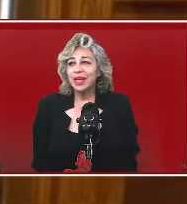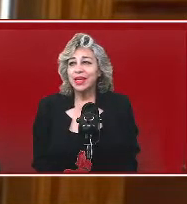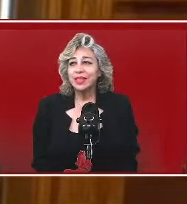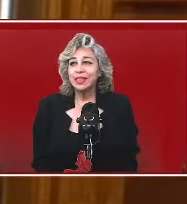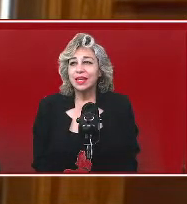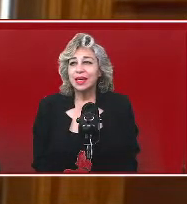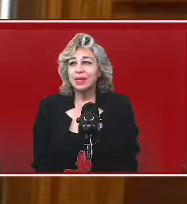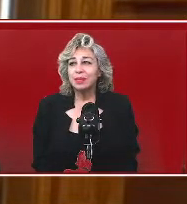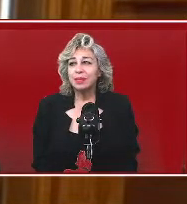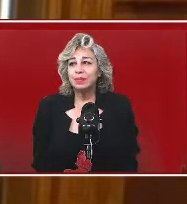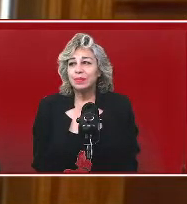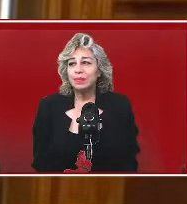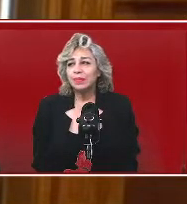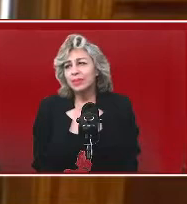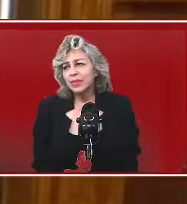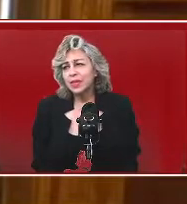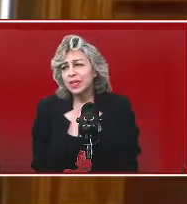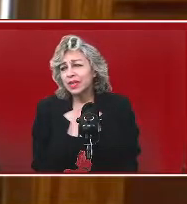showing his.